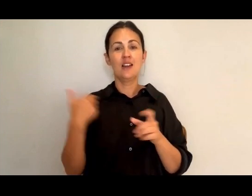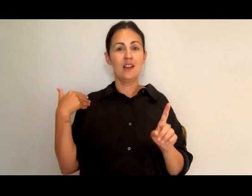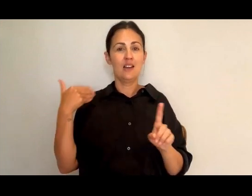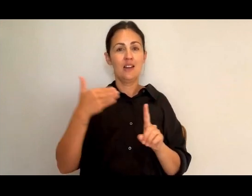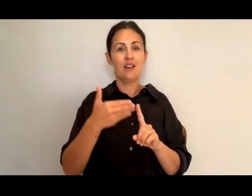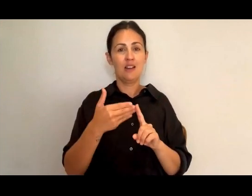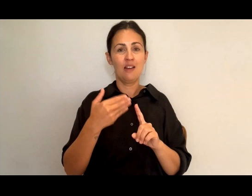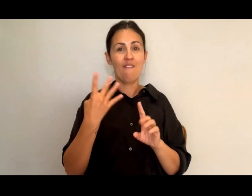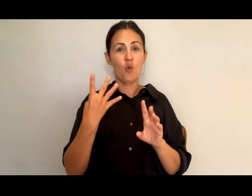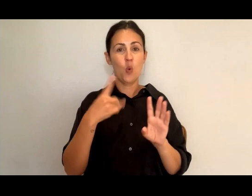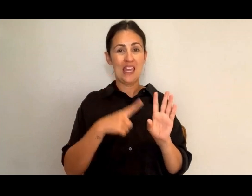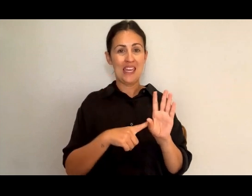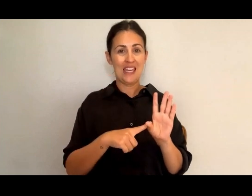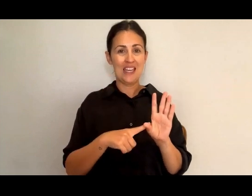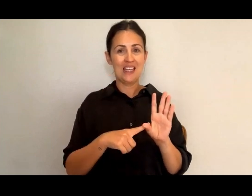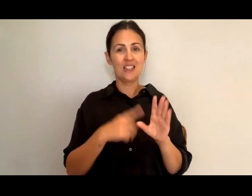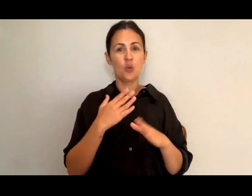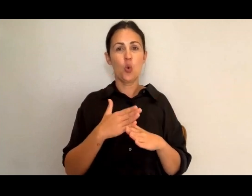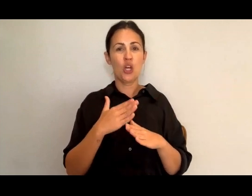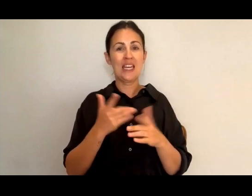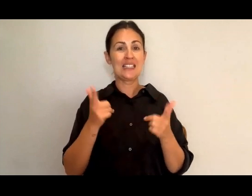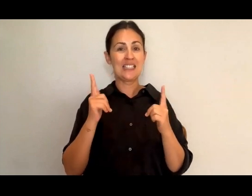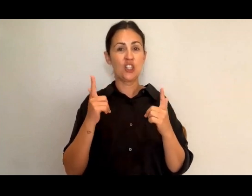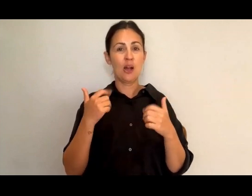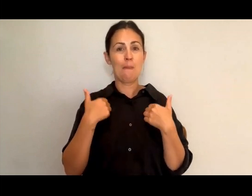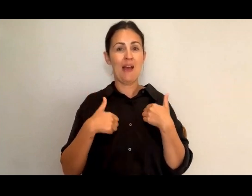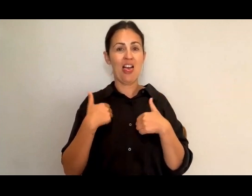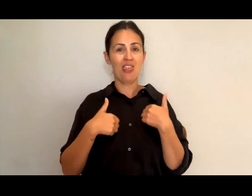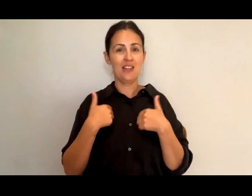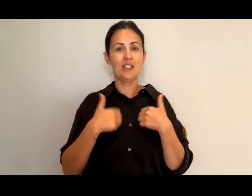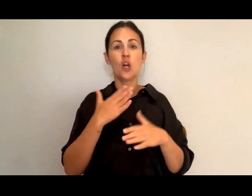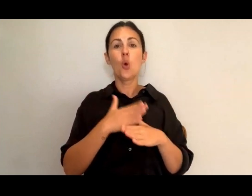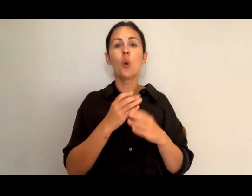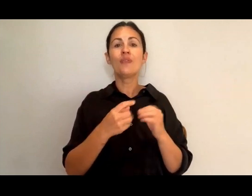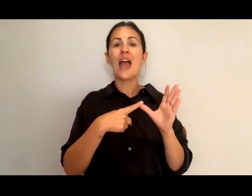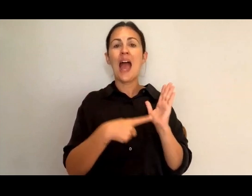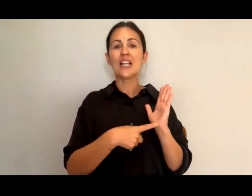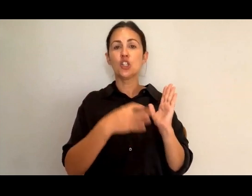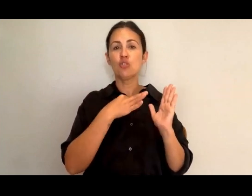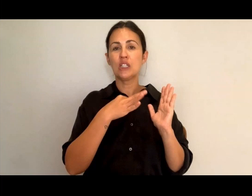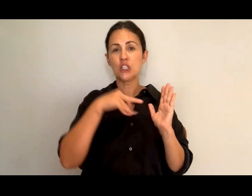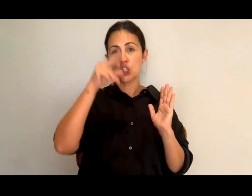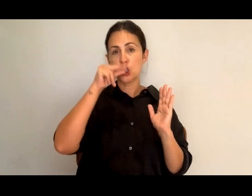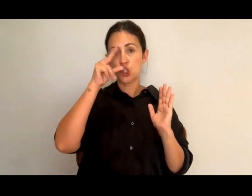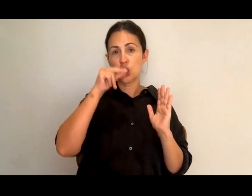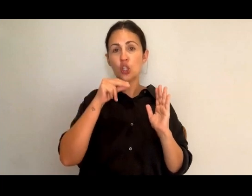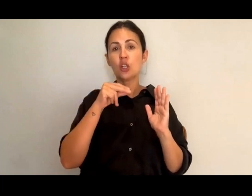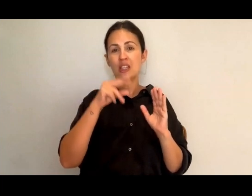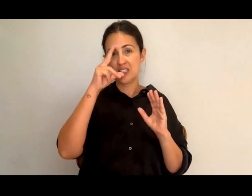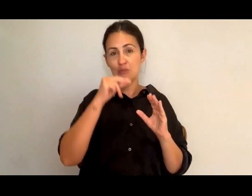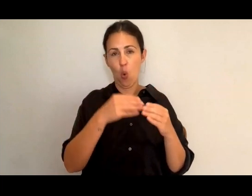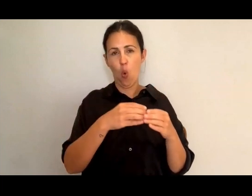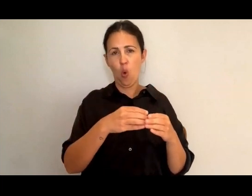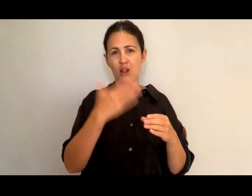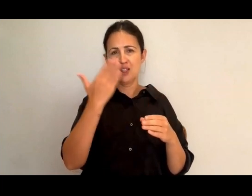at Skillset Senior College in Bathurst, where I worked with at-risk youths in an alternate education setting in a little school of 100 students. Those students made